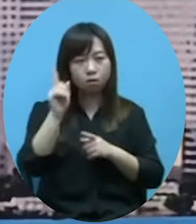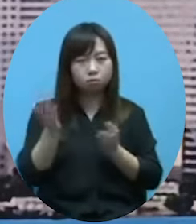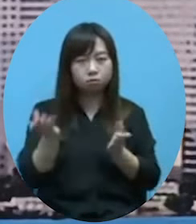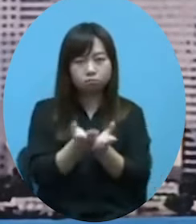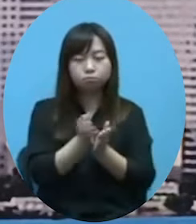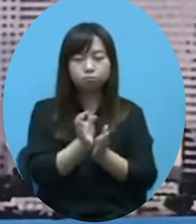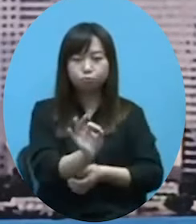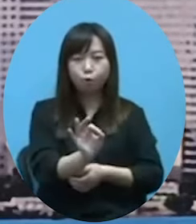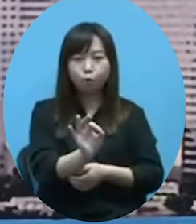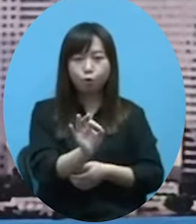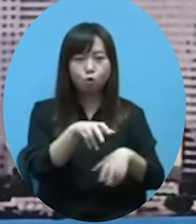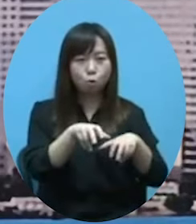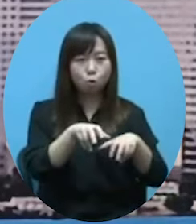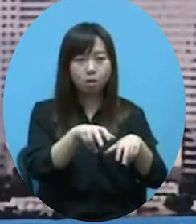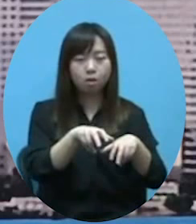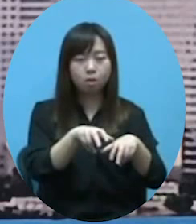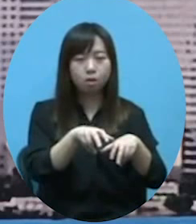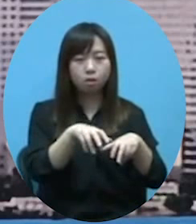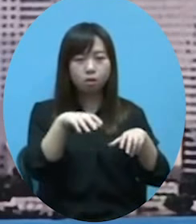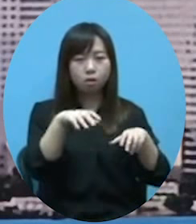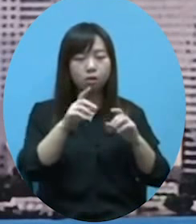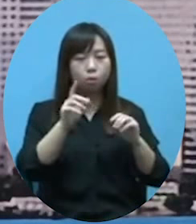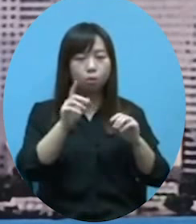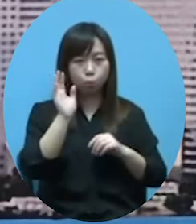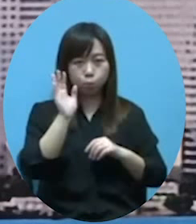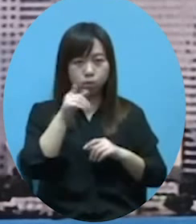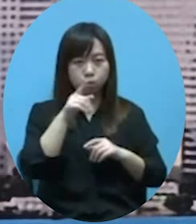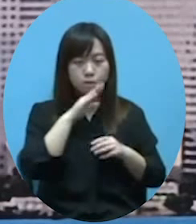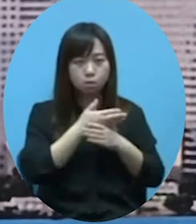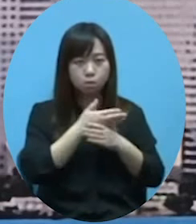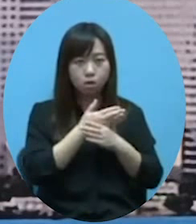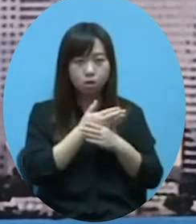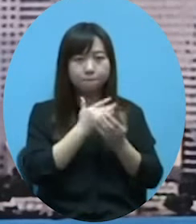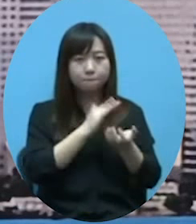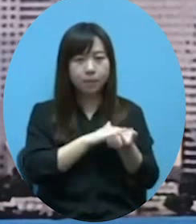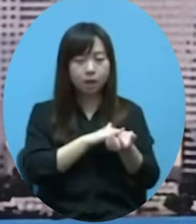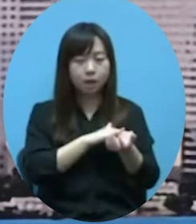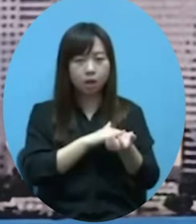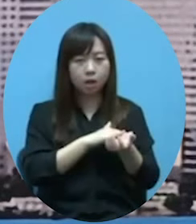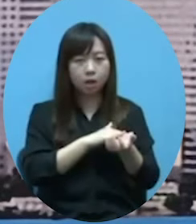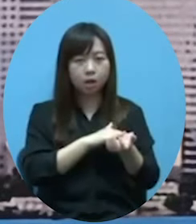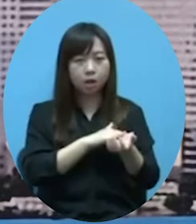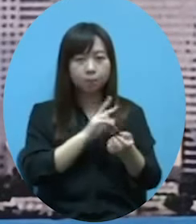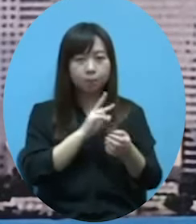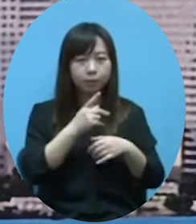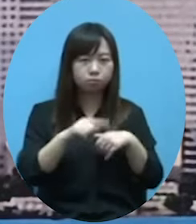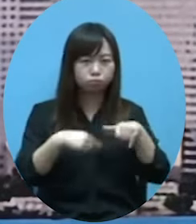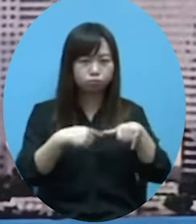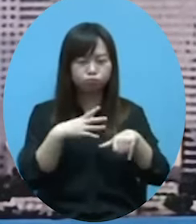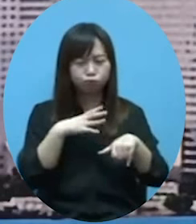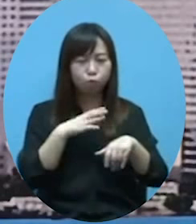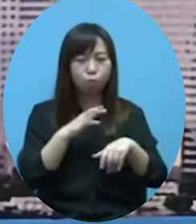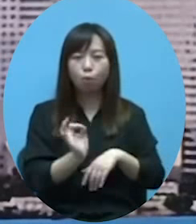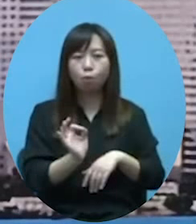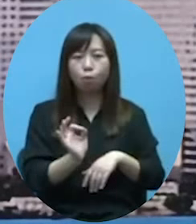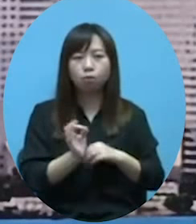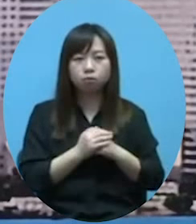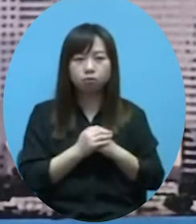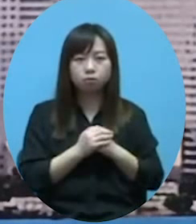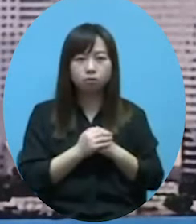sick from this diseasethis is likely to be a humanto animal